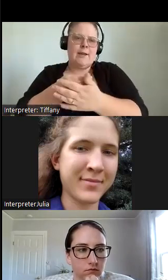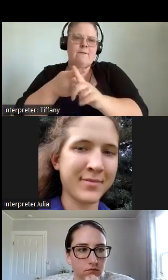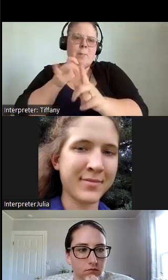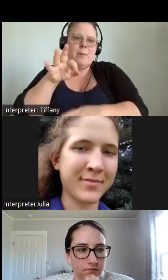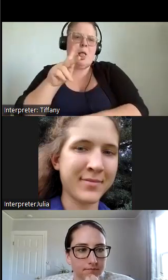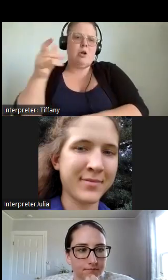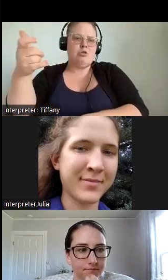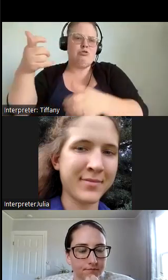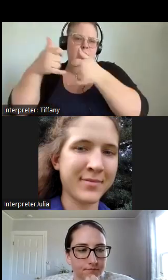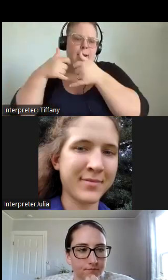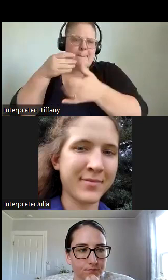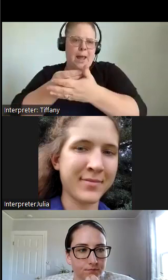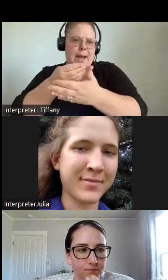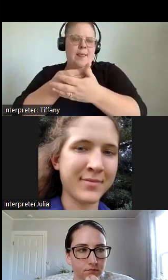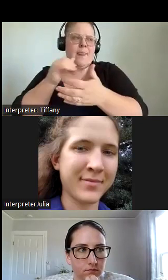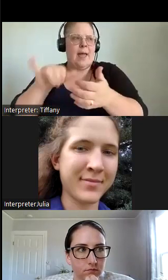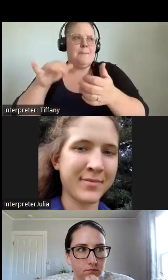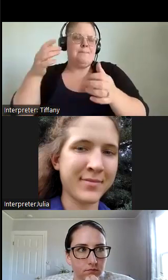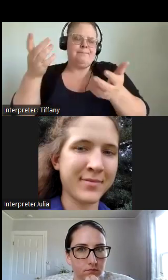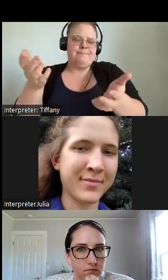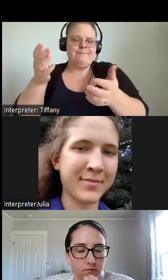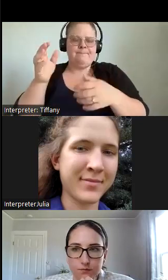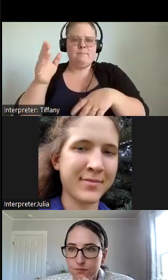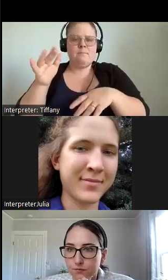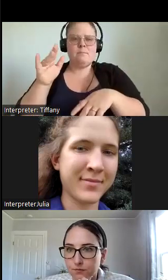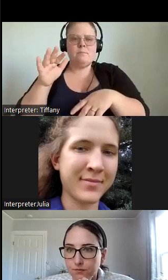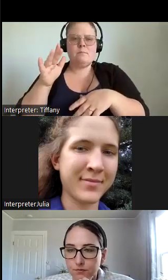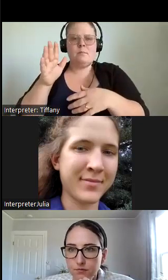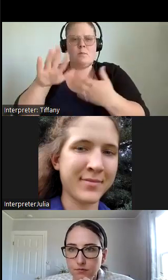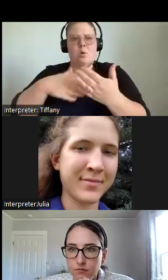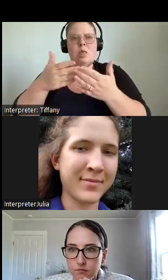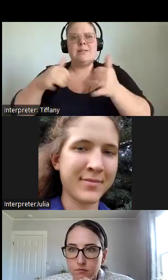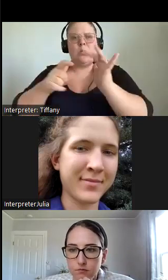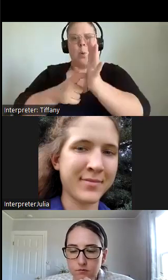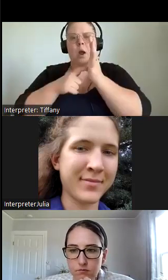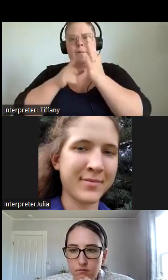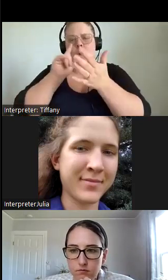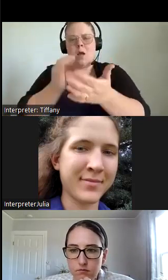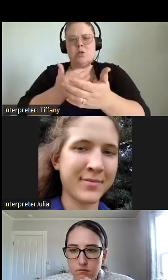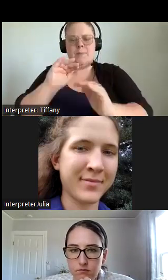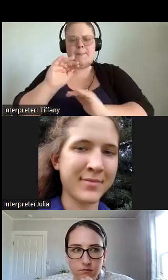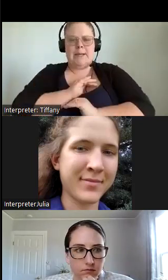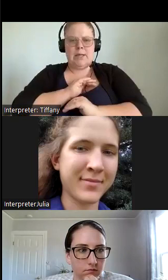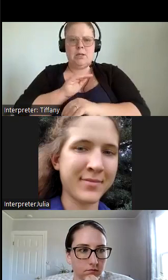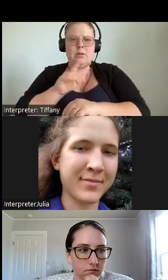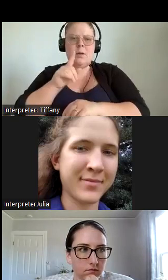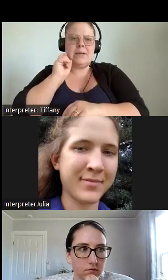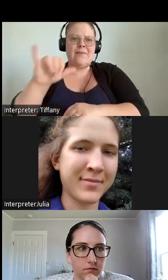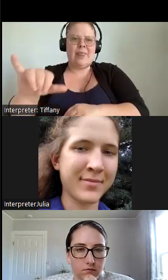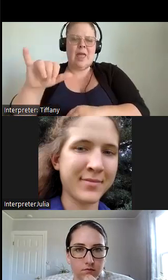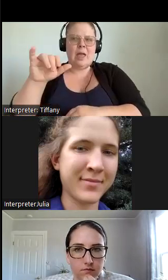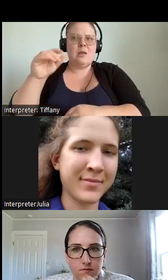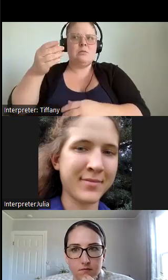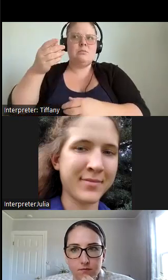and funding model. So those are all still requirements for us to meet through block grant